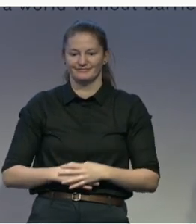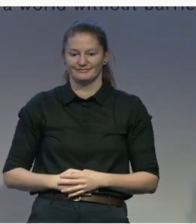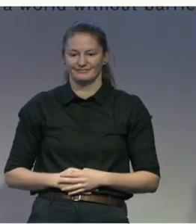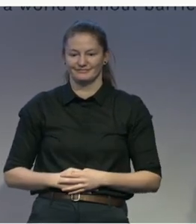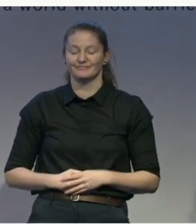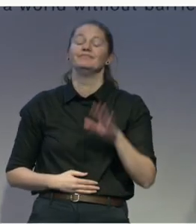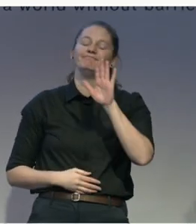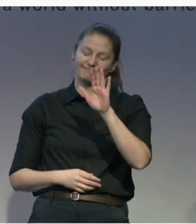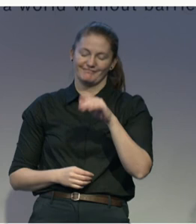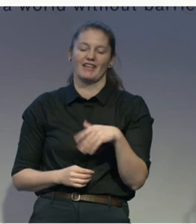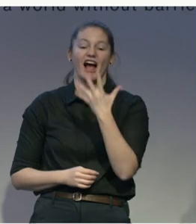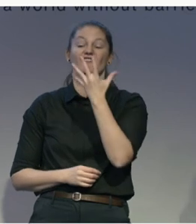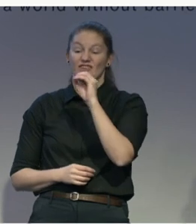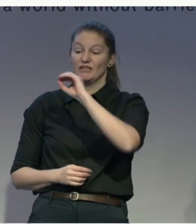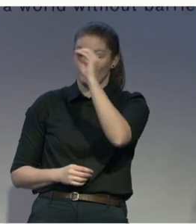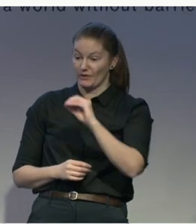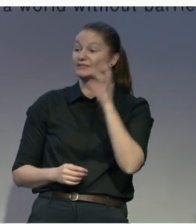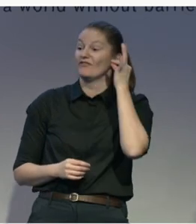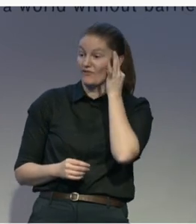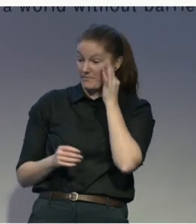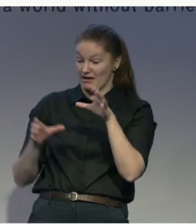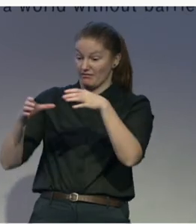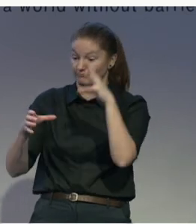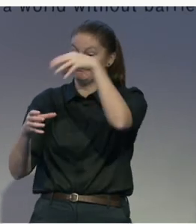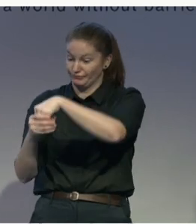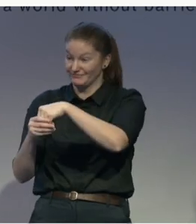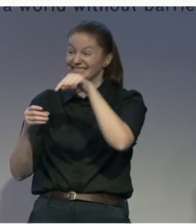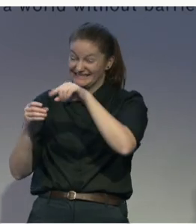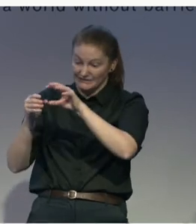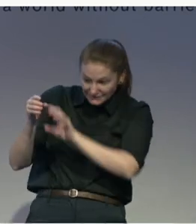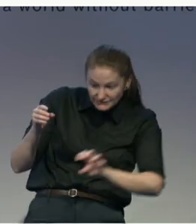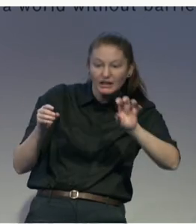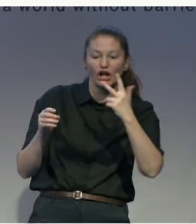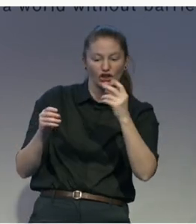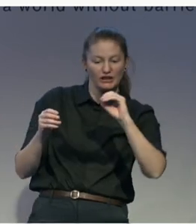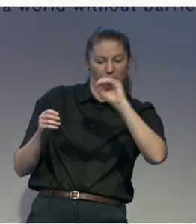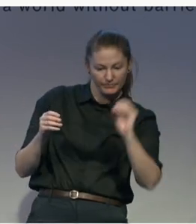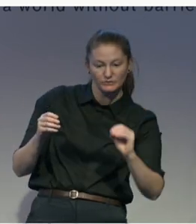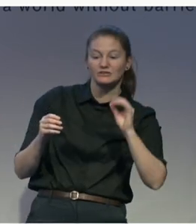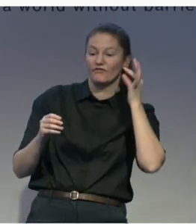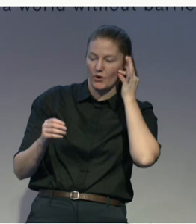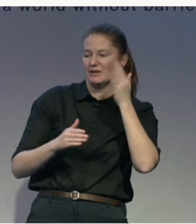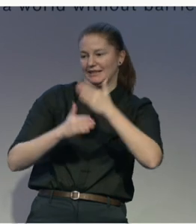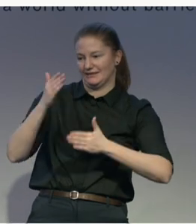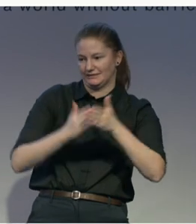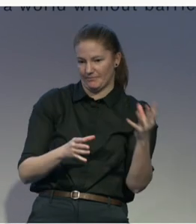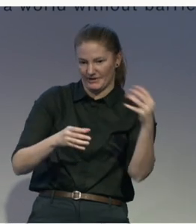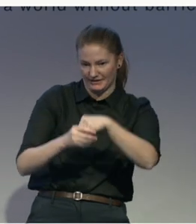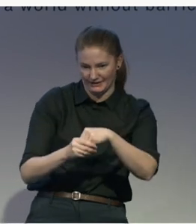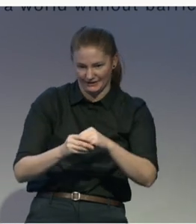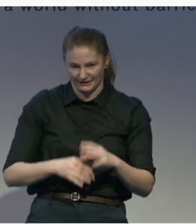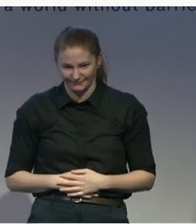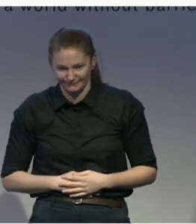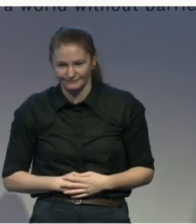Here in the Cambodian practice, you mentioned that the local group